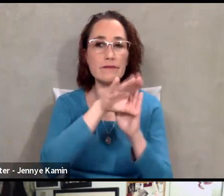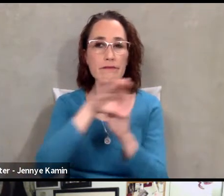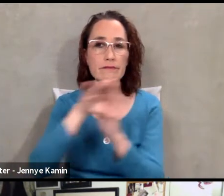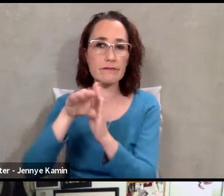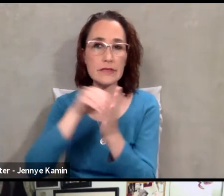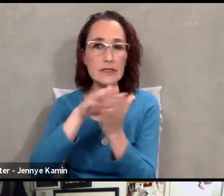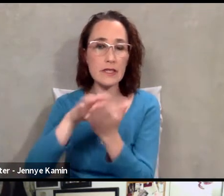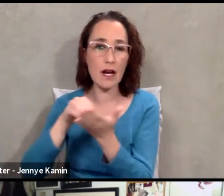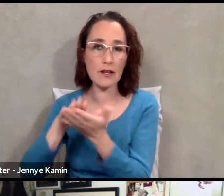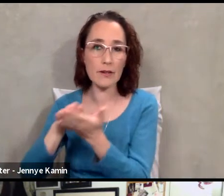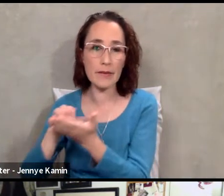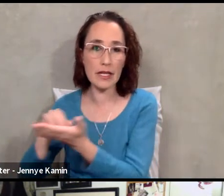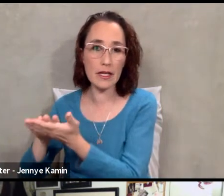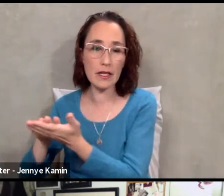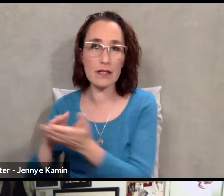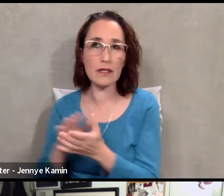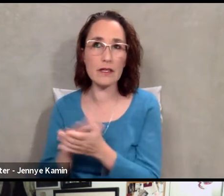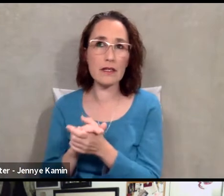might not be,